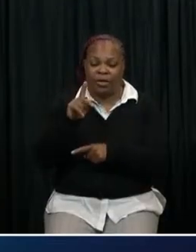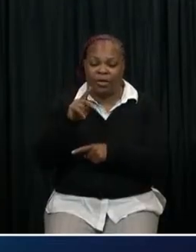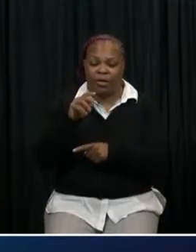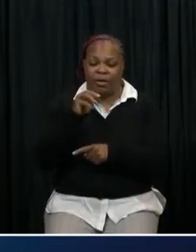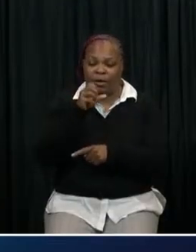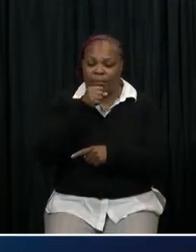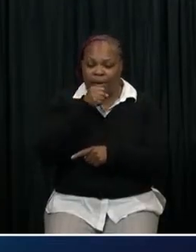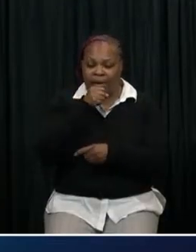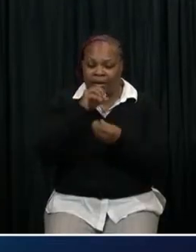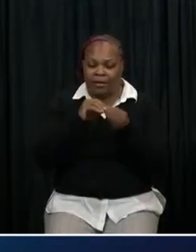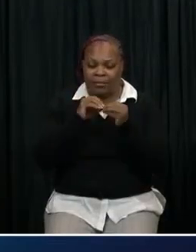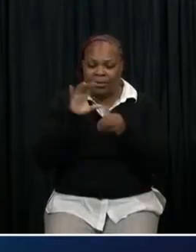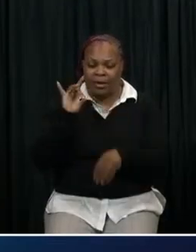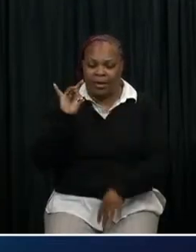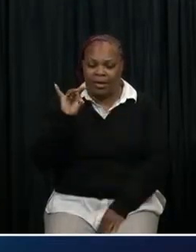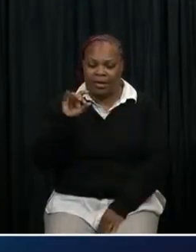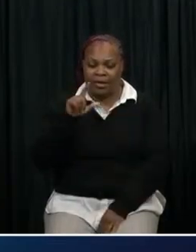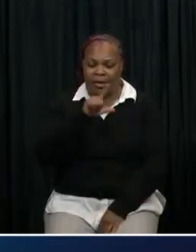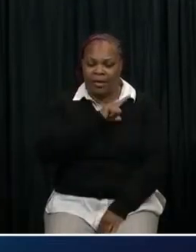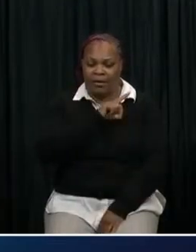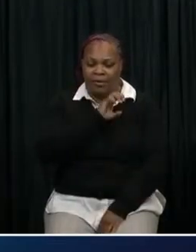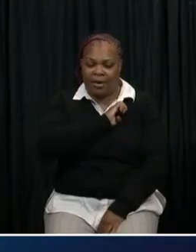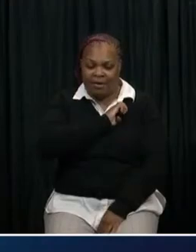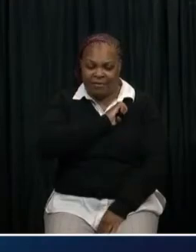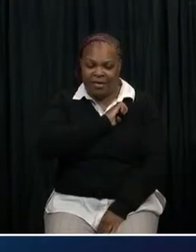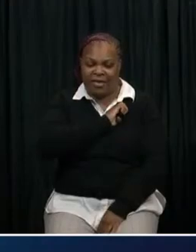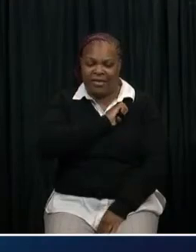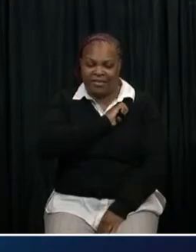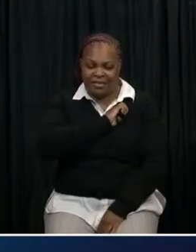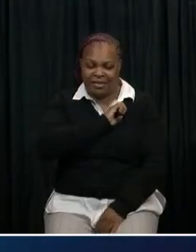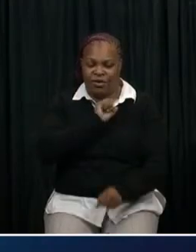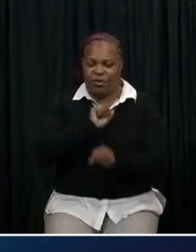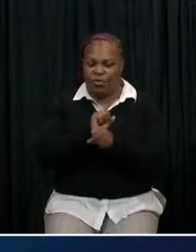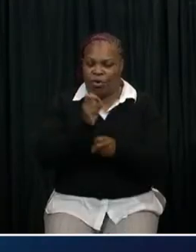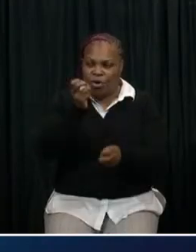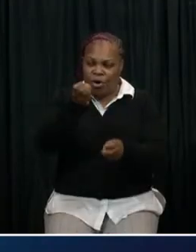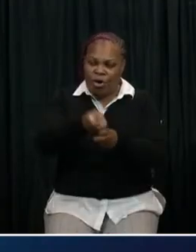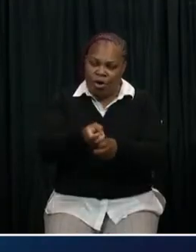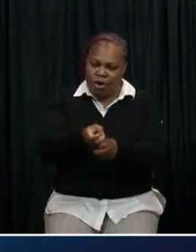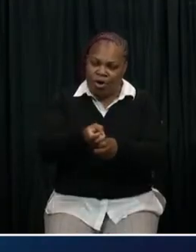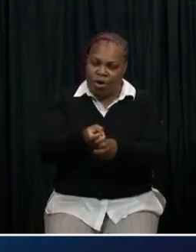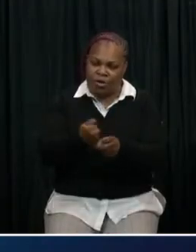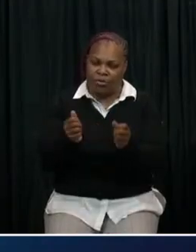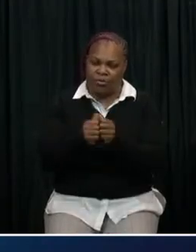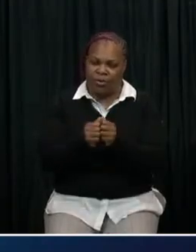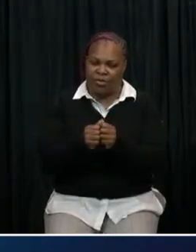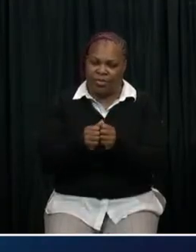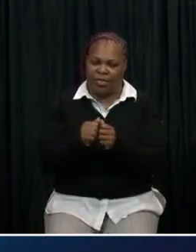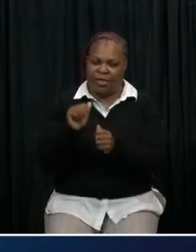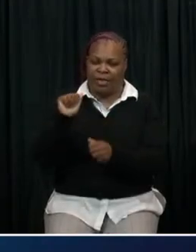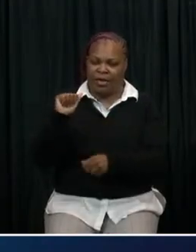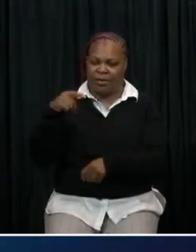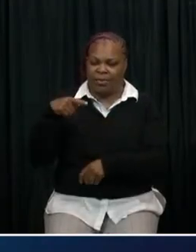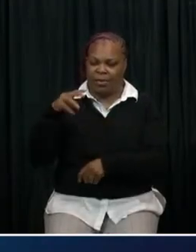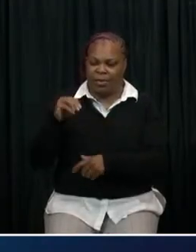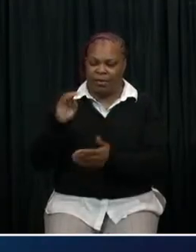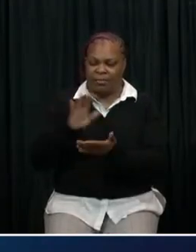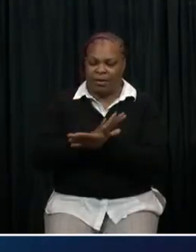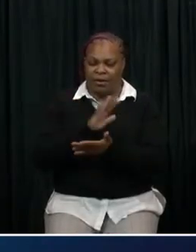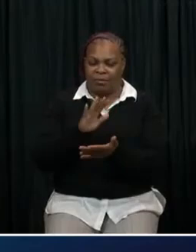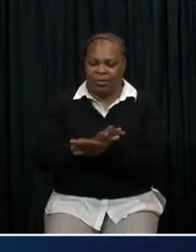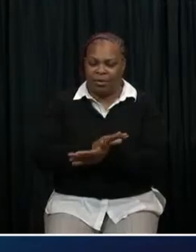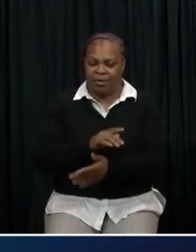8 to Larry Evans, who has worked hard with this document. Please,